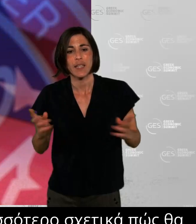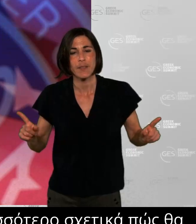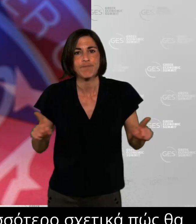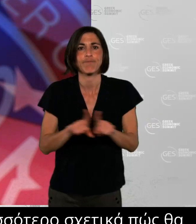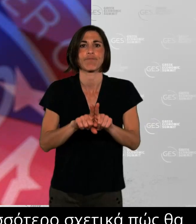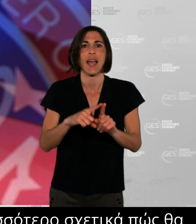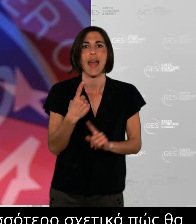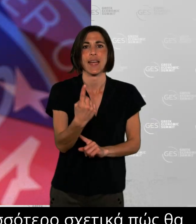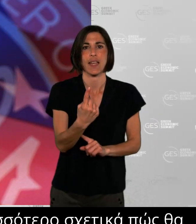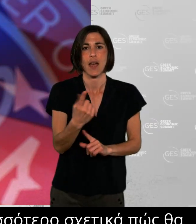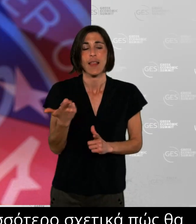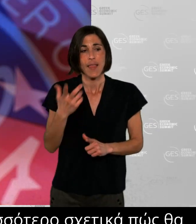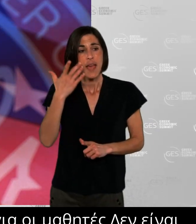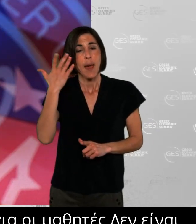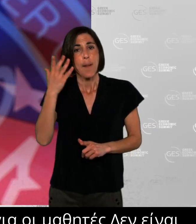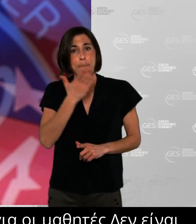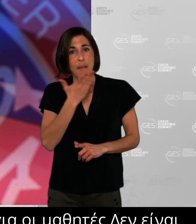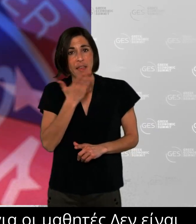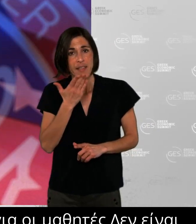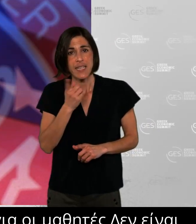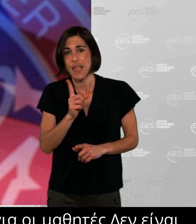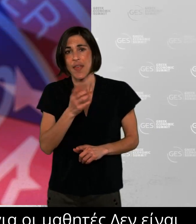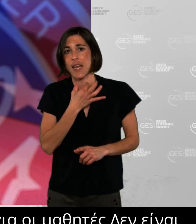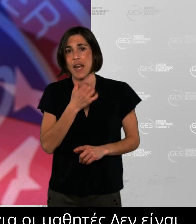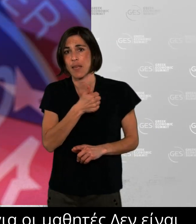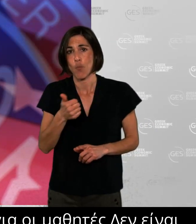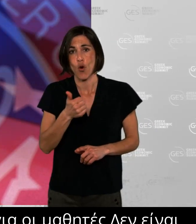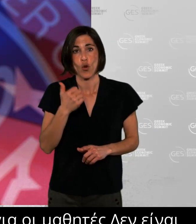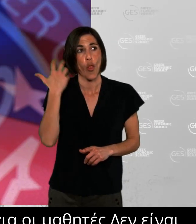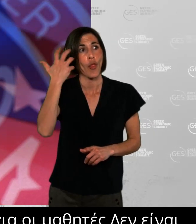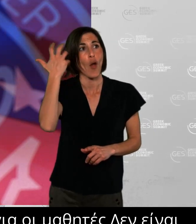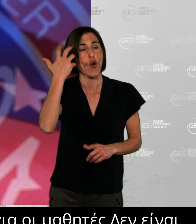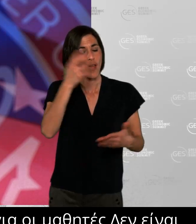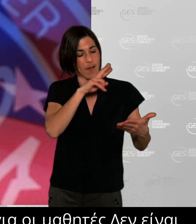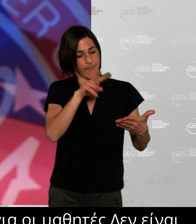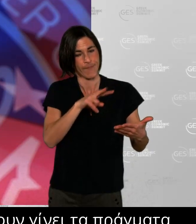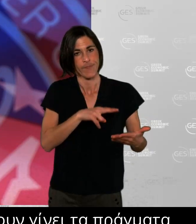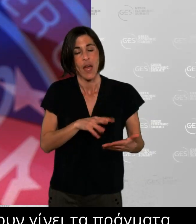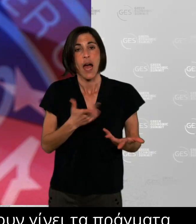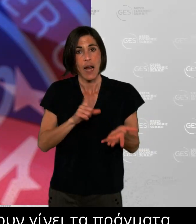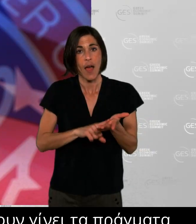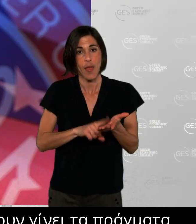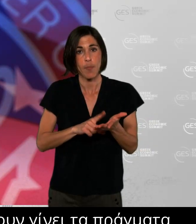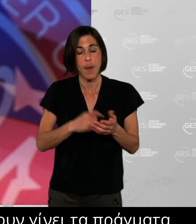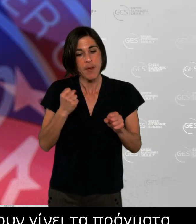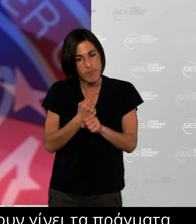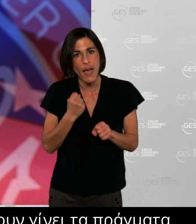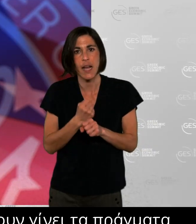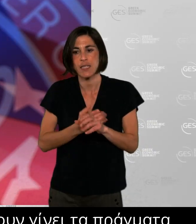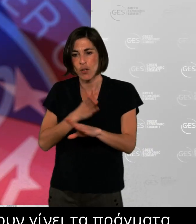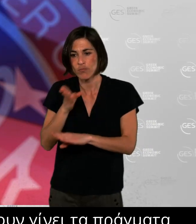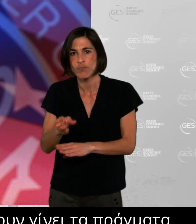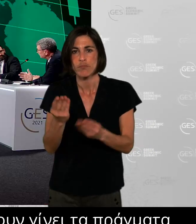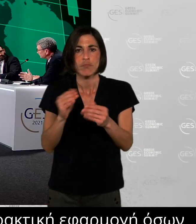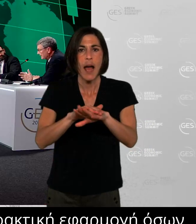but they're seeing how they are applied in the real world. And we also need to be thinking about how we're repackaging the content of our curriculum.